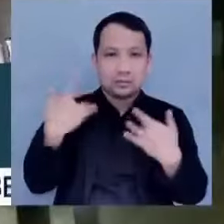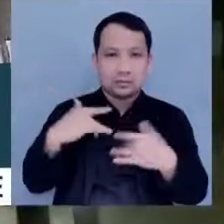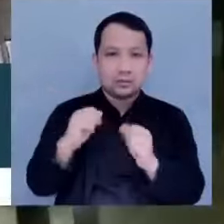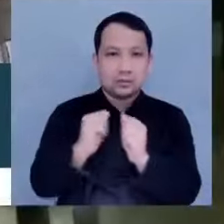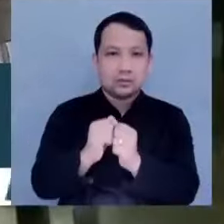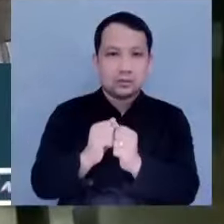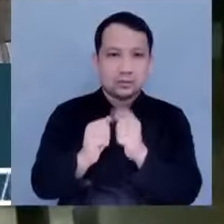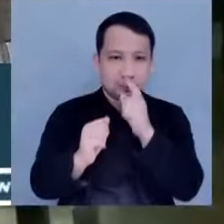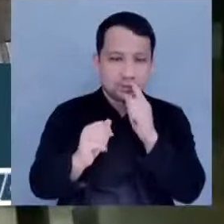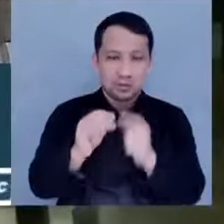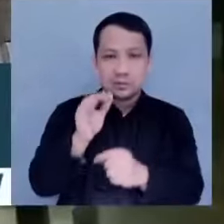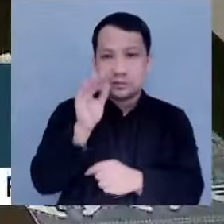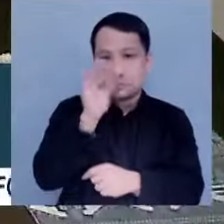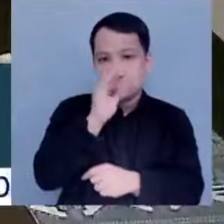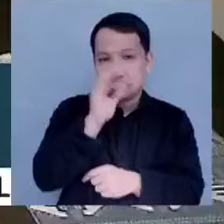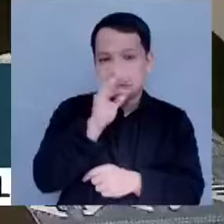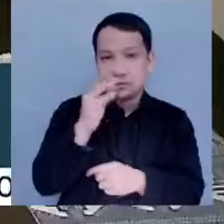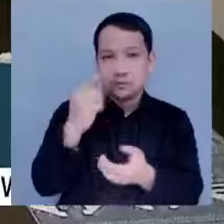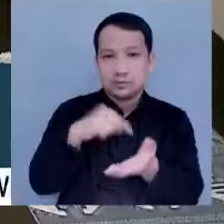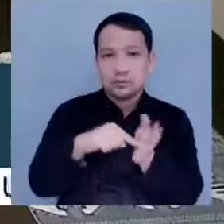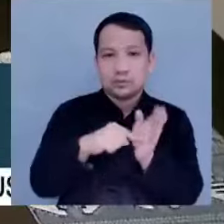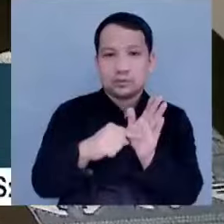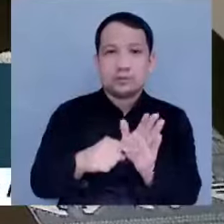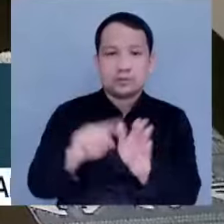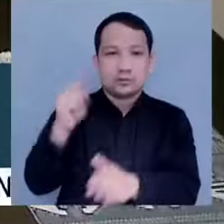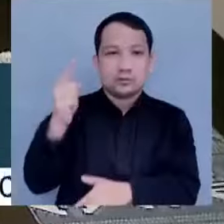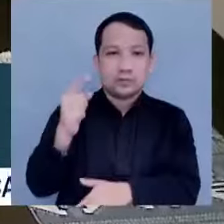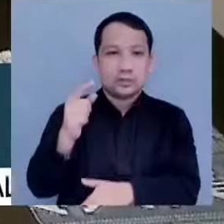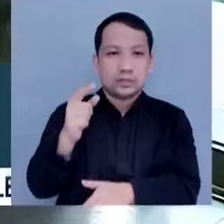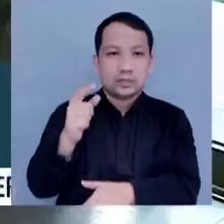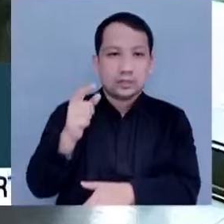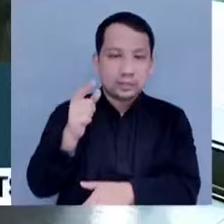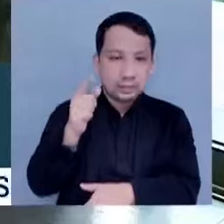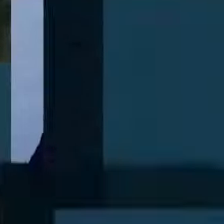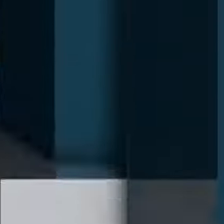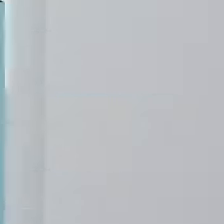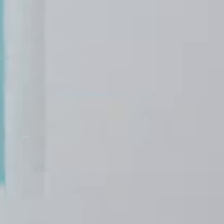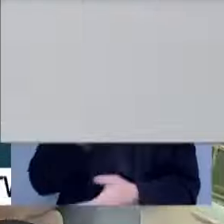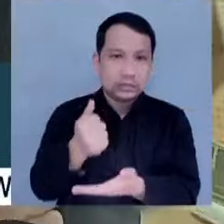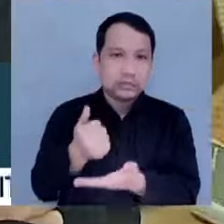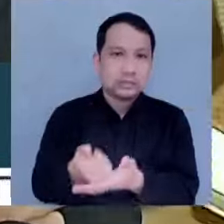modern, based on the preference of First Lady Liza Araneta Marcos.